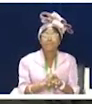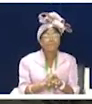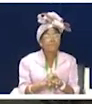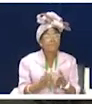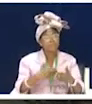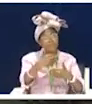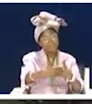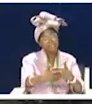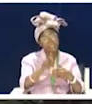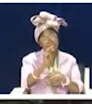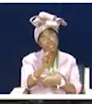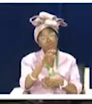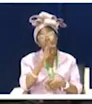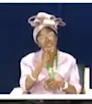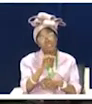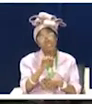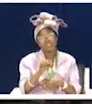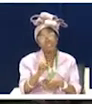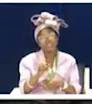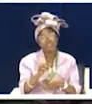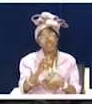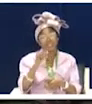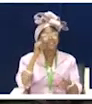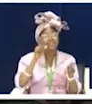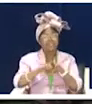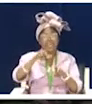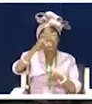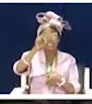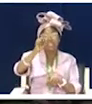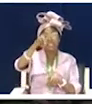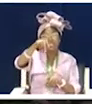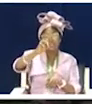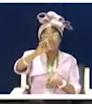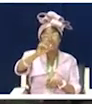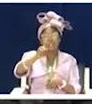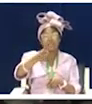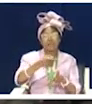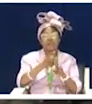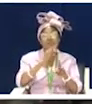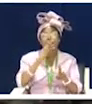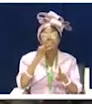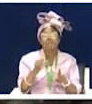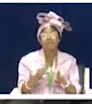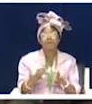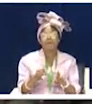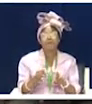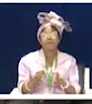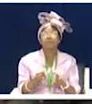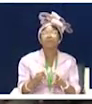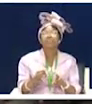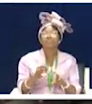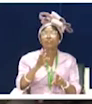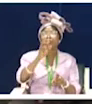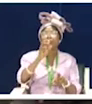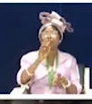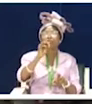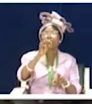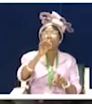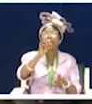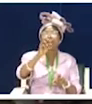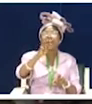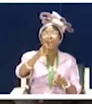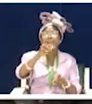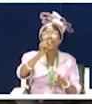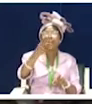The next testifier is Sister Temitope Darius from the United Arab Emirates. In the